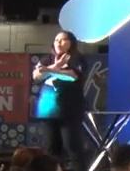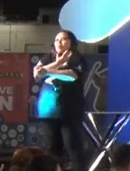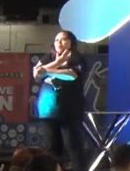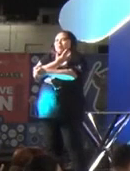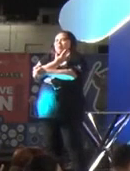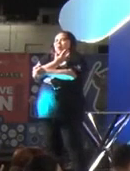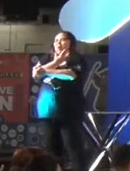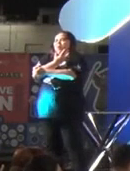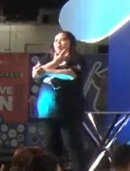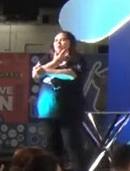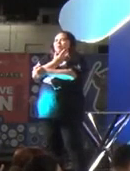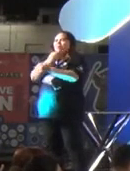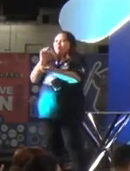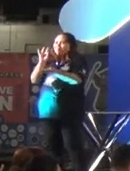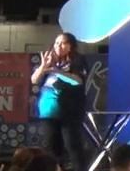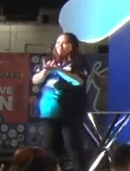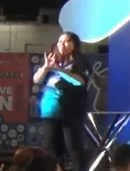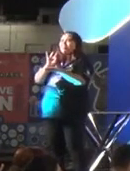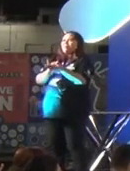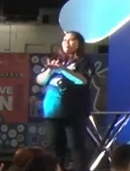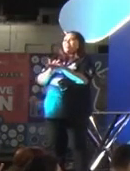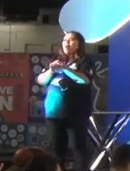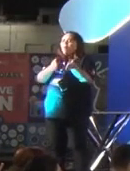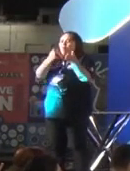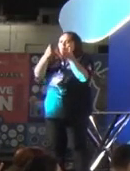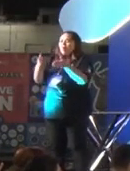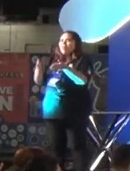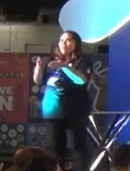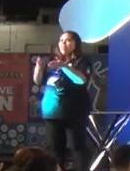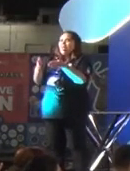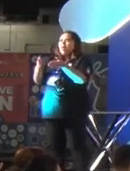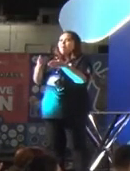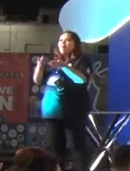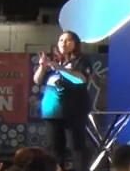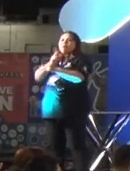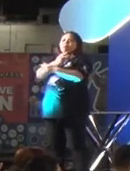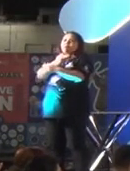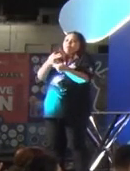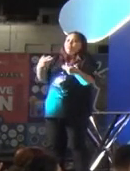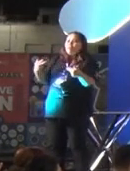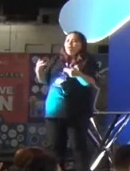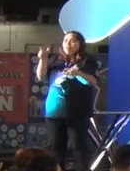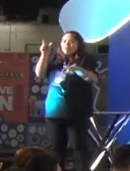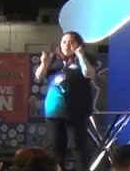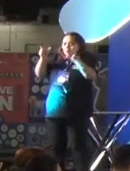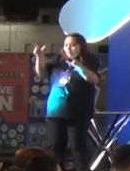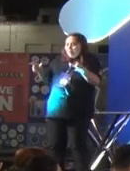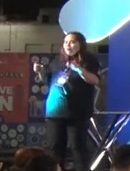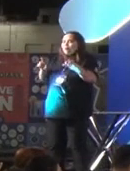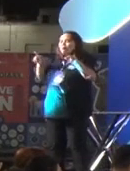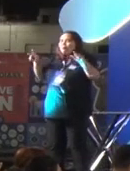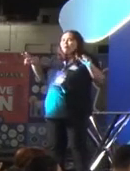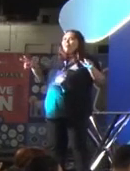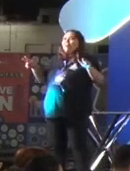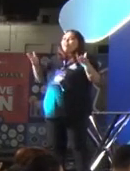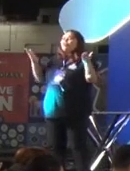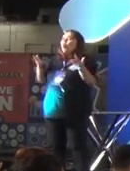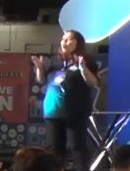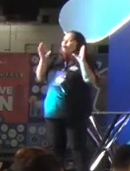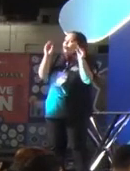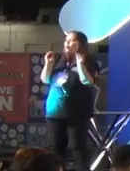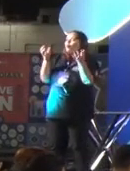an incredibly diverse selection of people. So tonight, I want to think a bit about